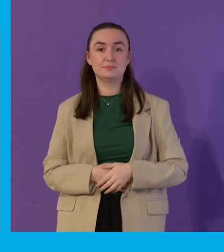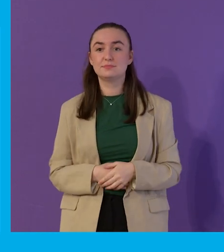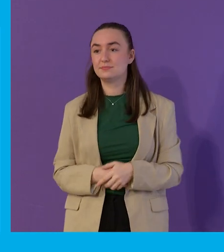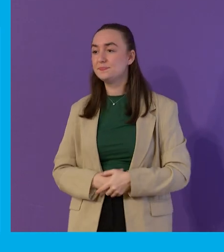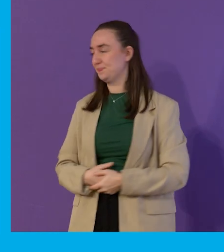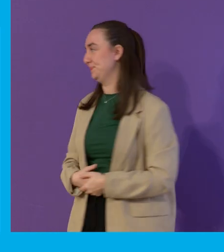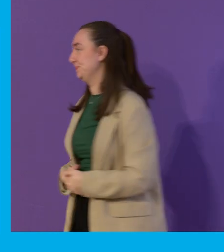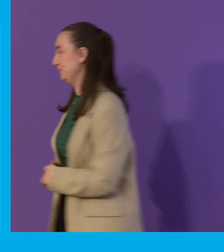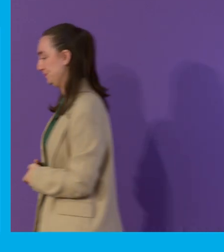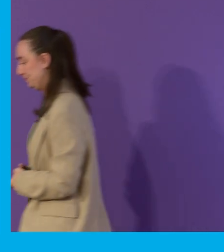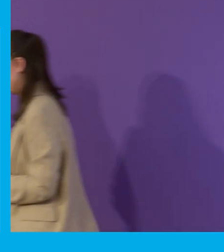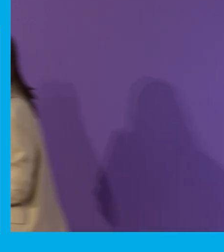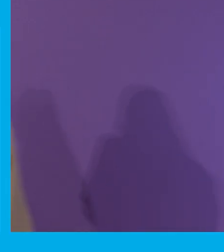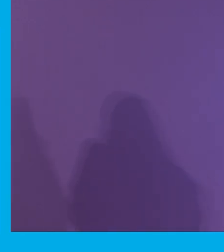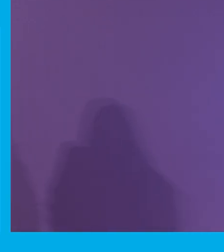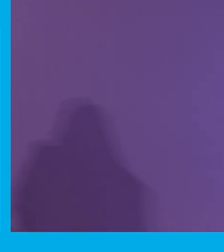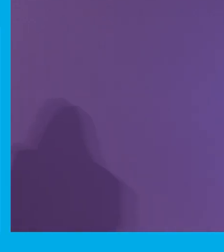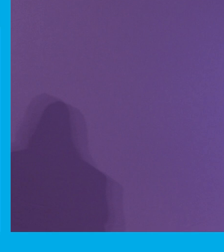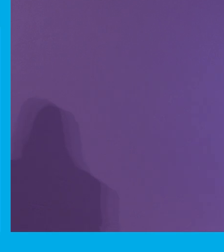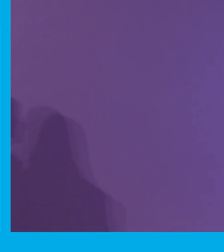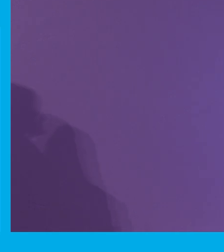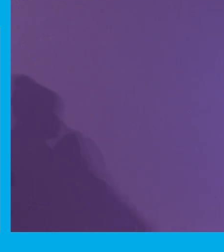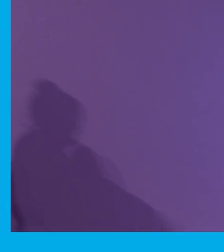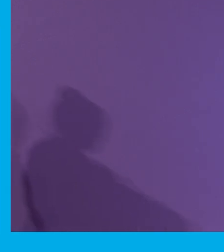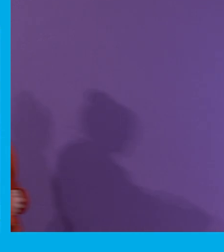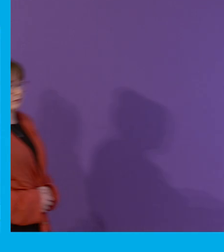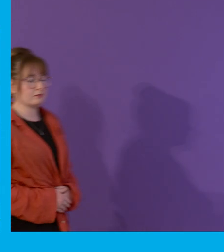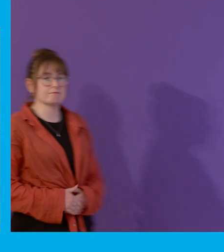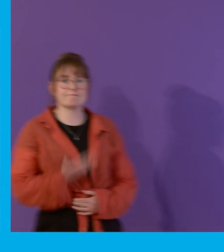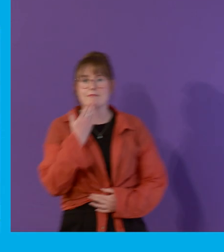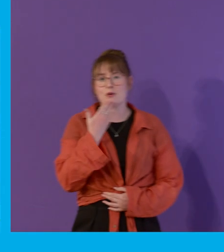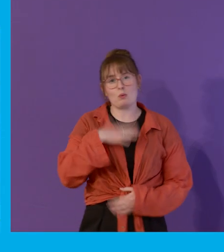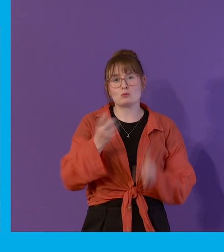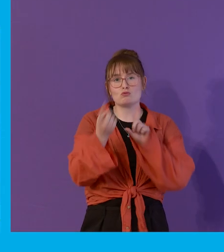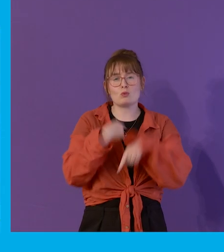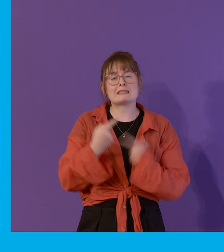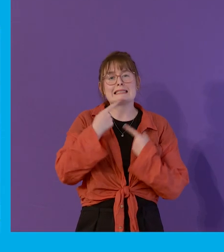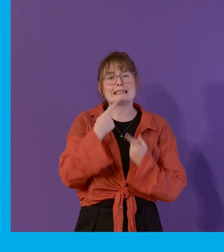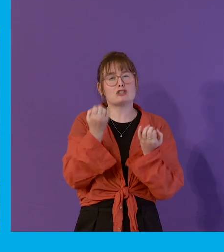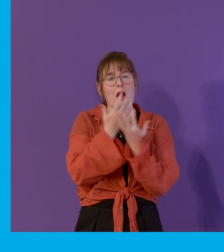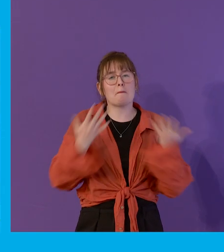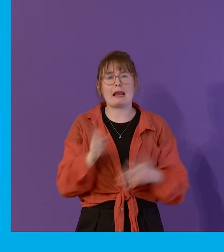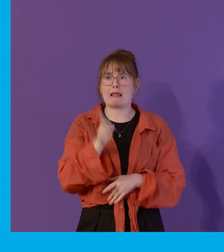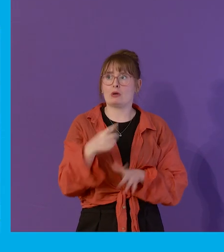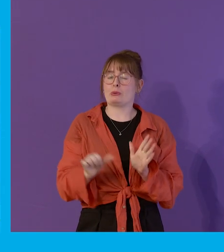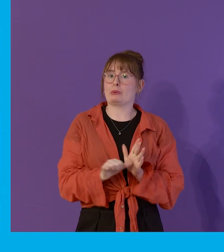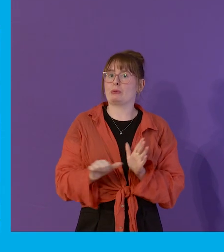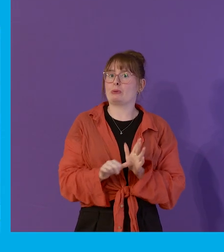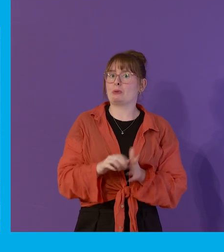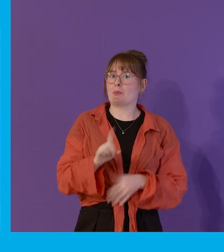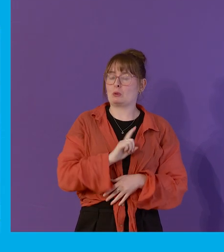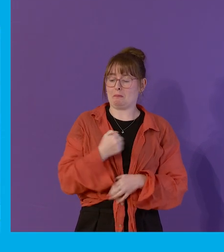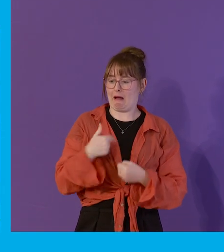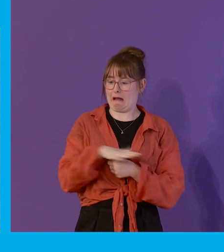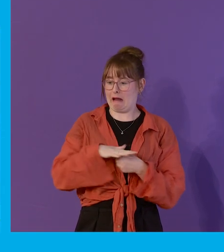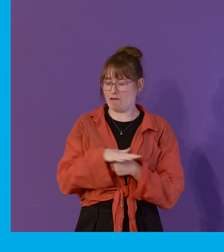Okay, thank you for that. I mean, I would come back on that and say that the teacher number one for me is a tricky one because I'm in a region